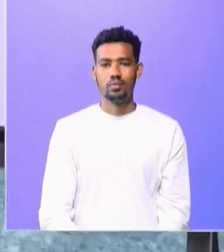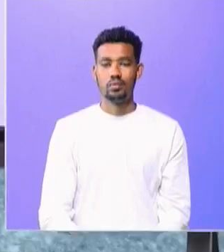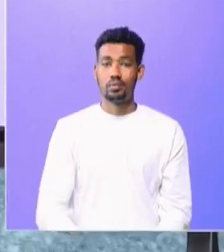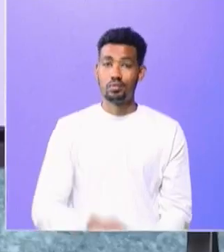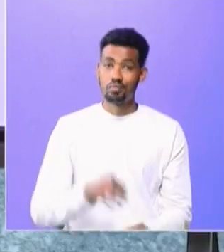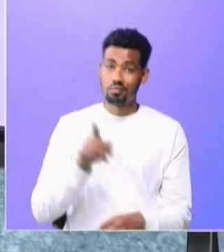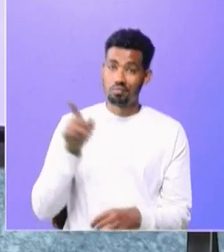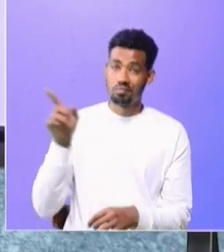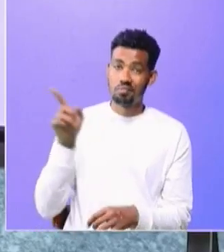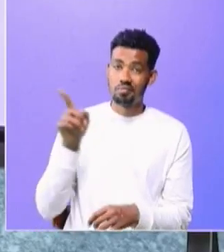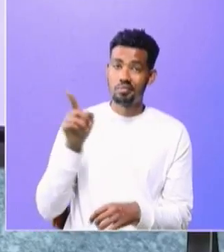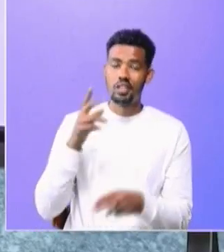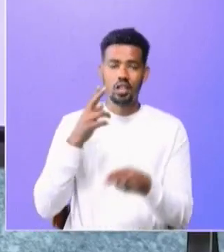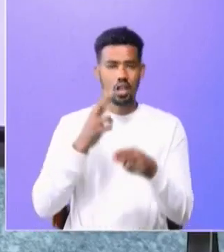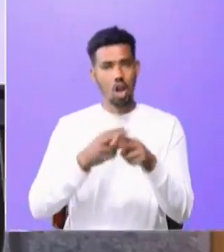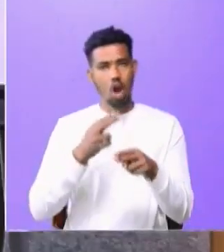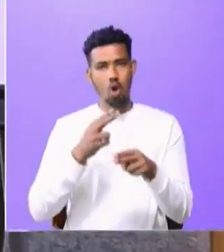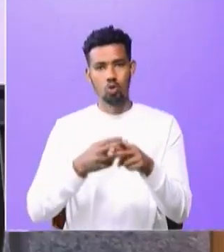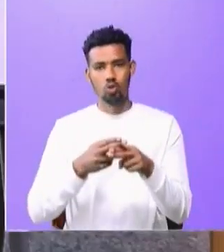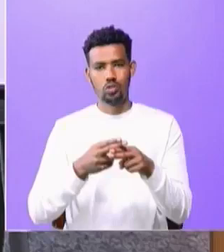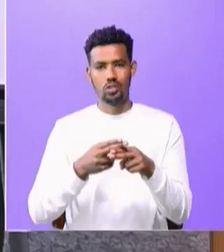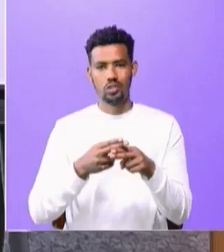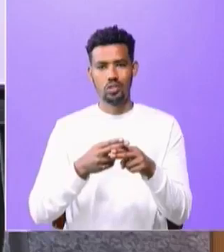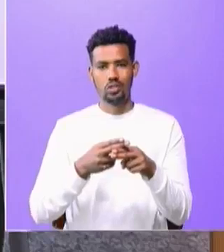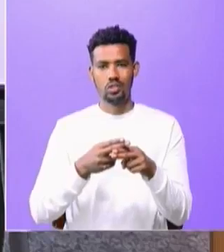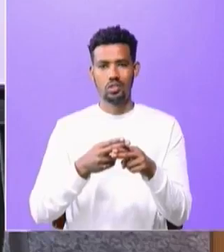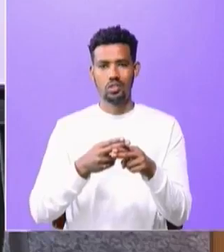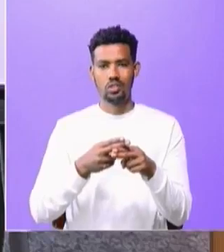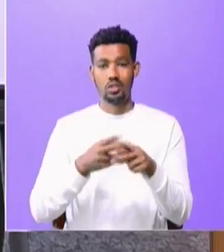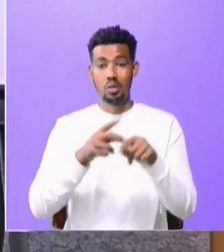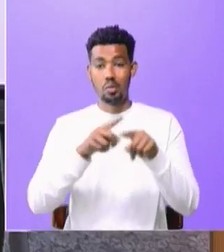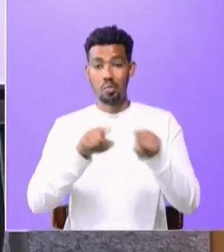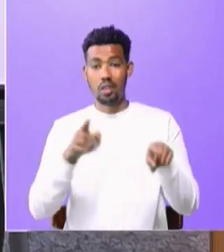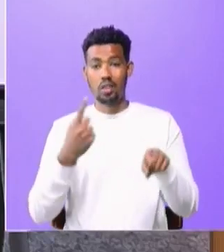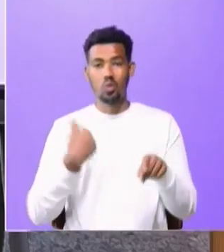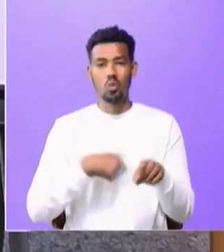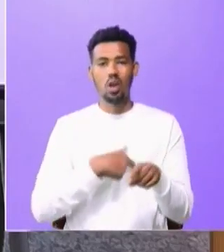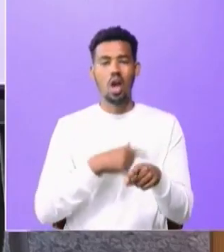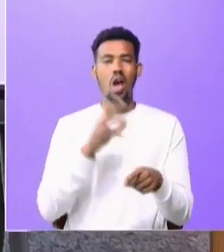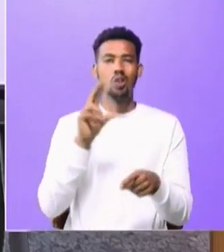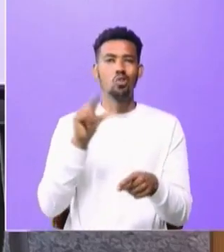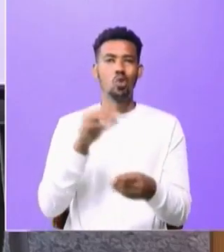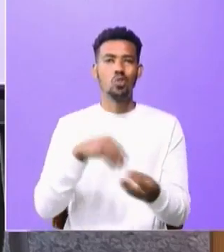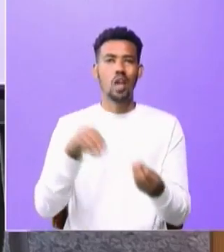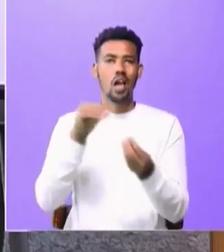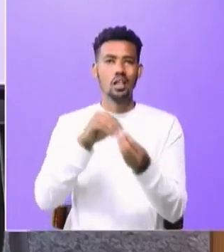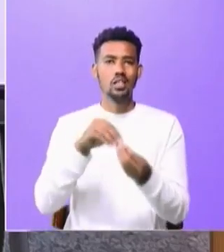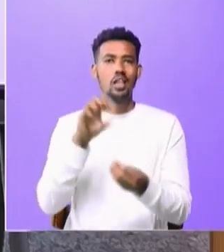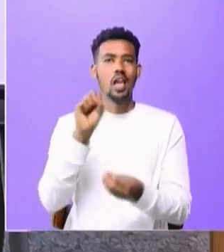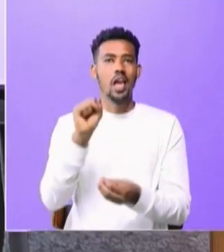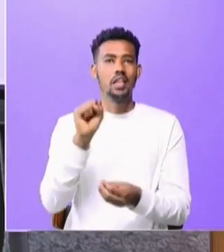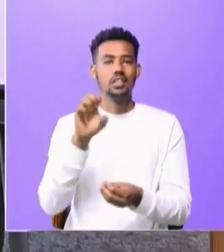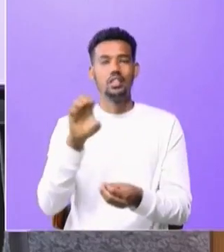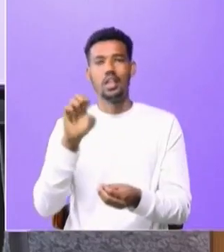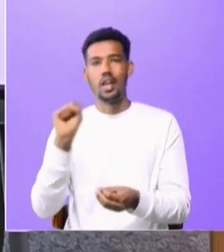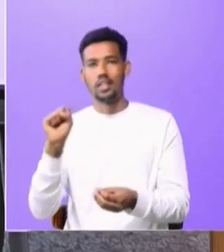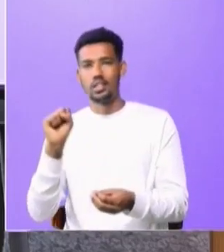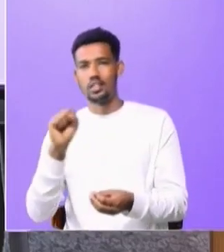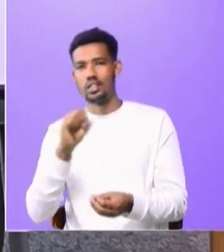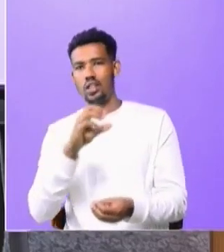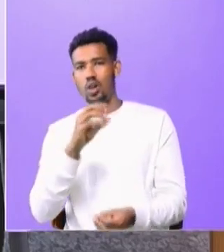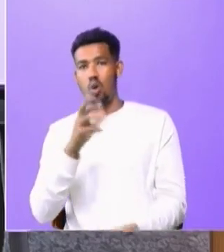These are nouns, but we are not adding them S, ES, or